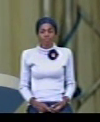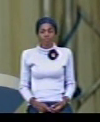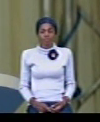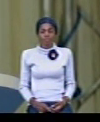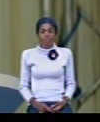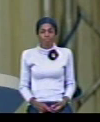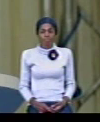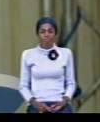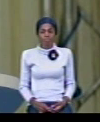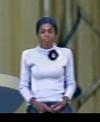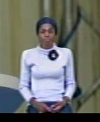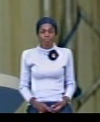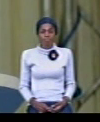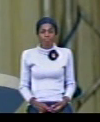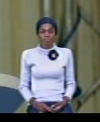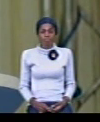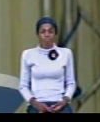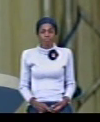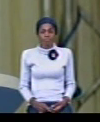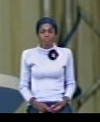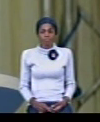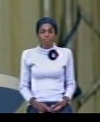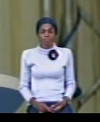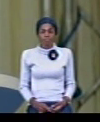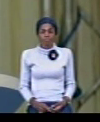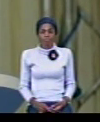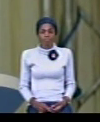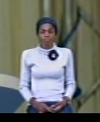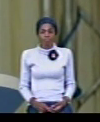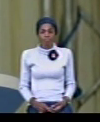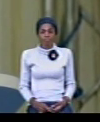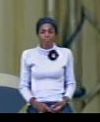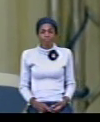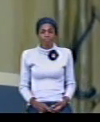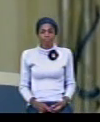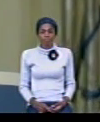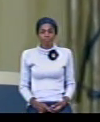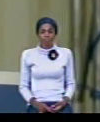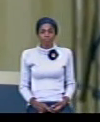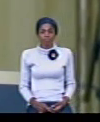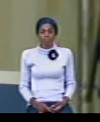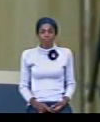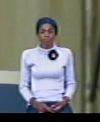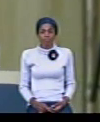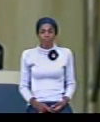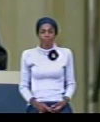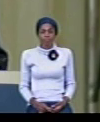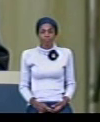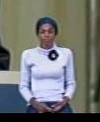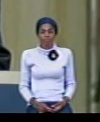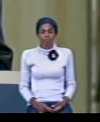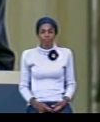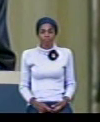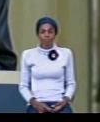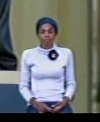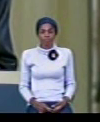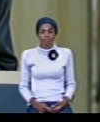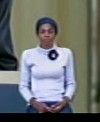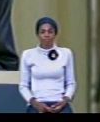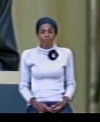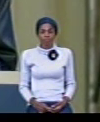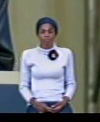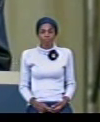annoy. Christ Jesus has the power. When on your dying bed, to give your soul the victory, the